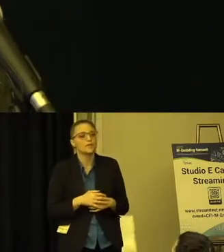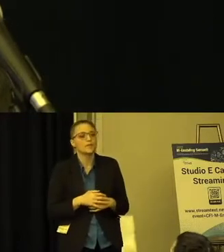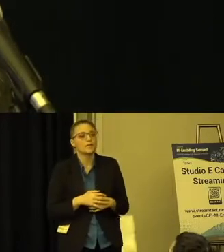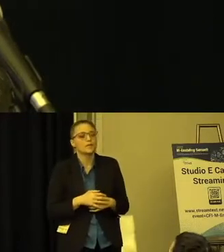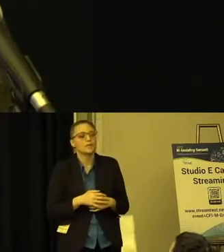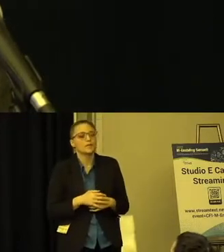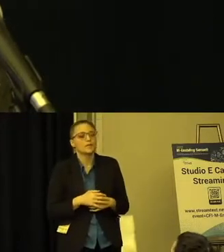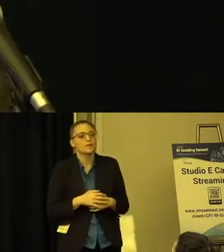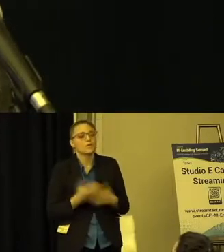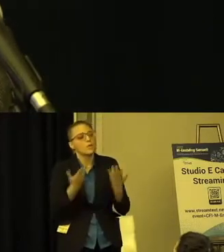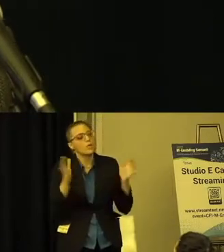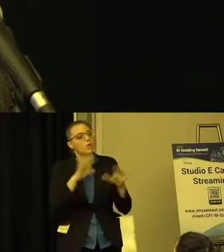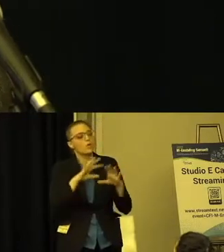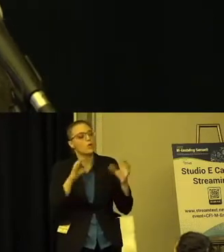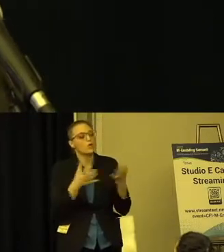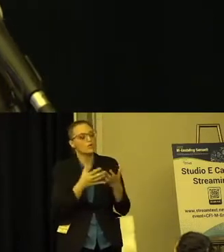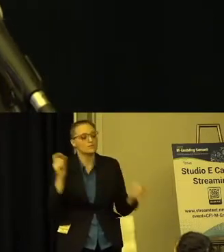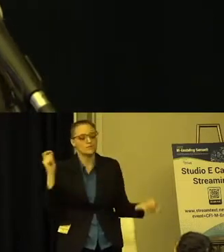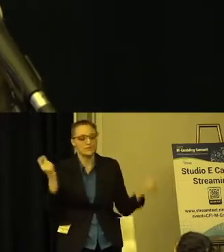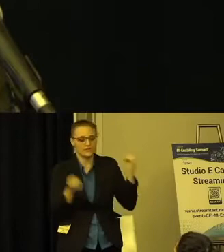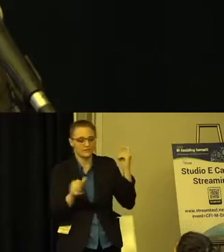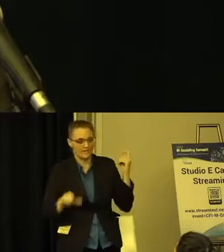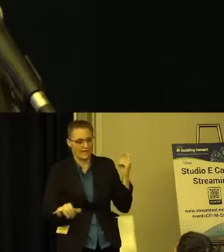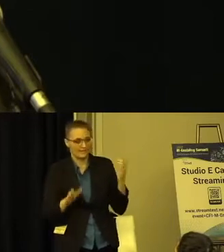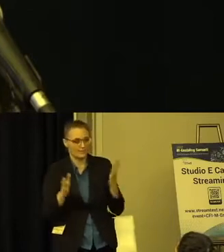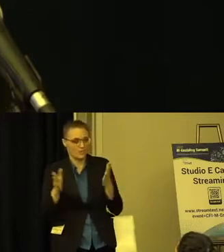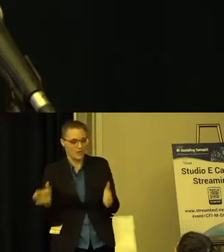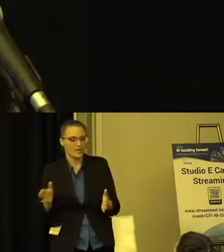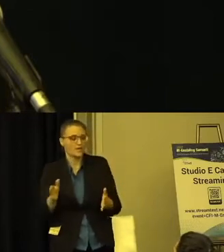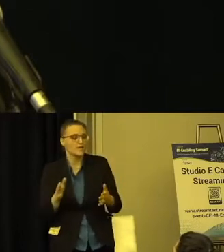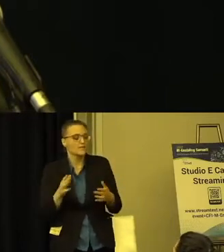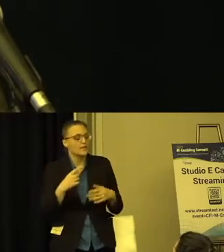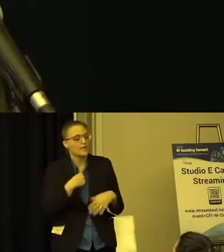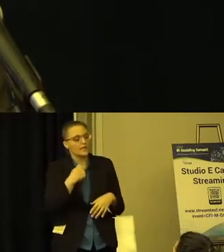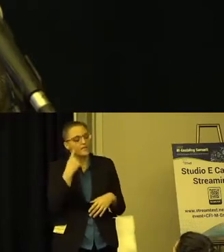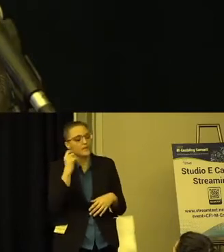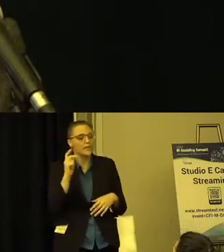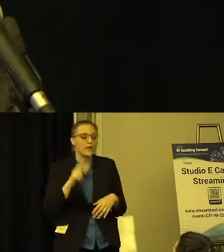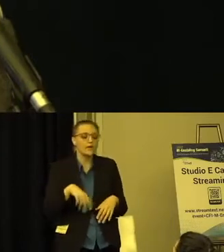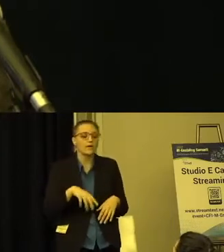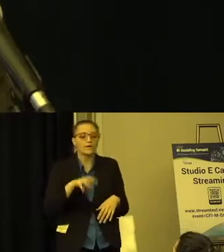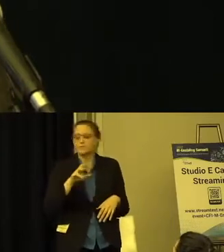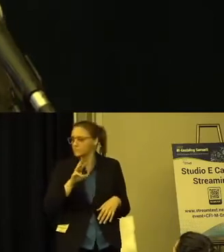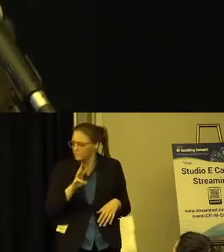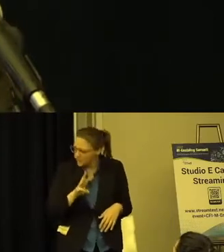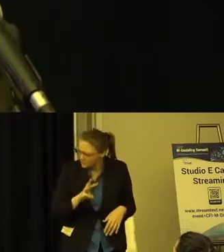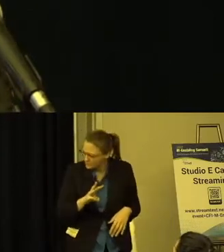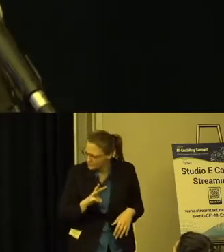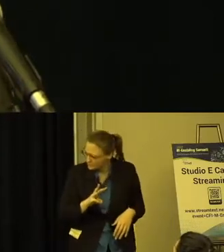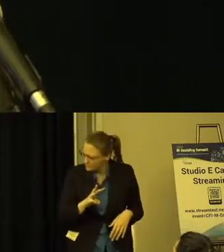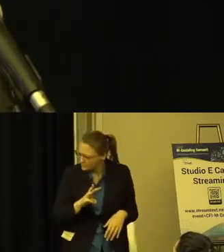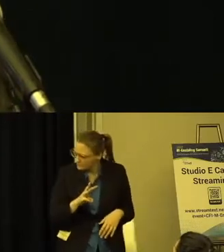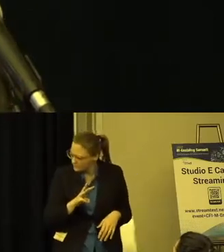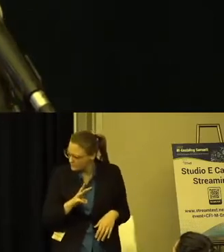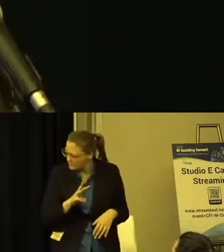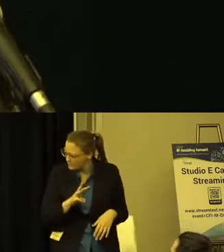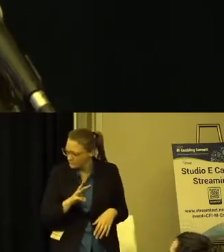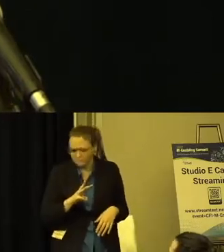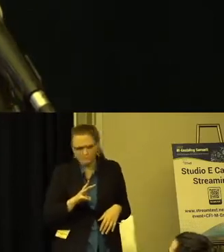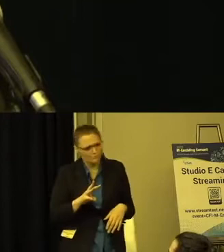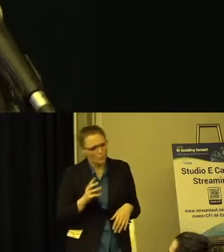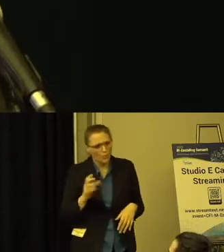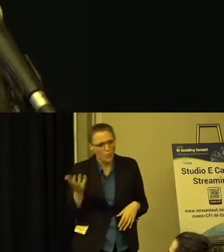The whole world's moving that way, and I do think WCAG 3 is the thing that's trying to go in that